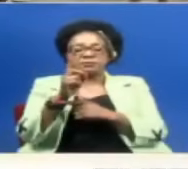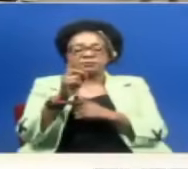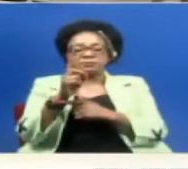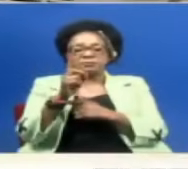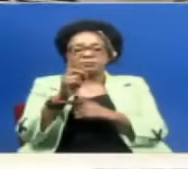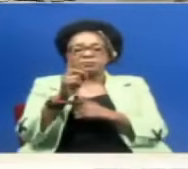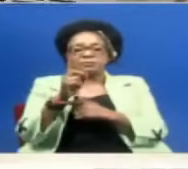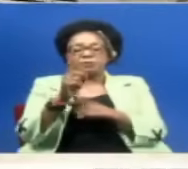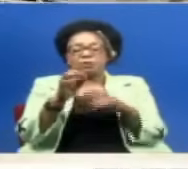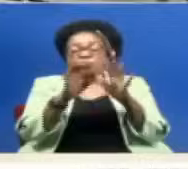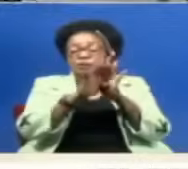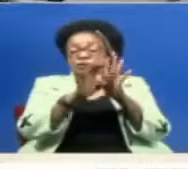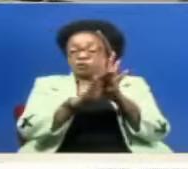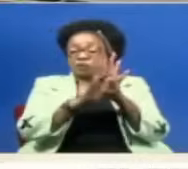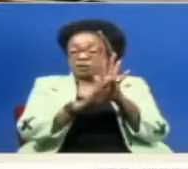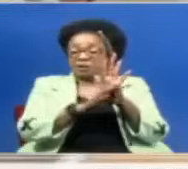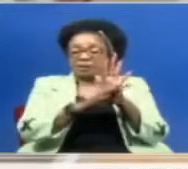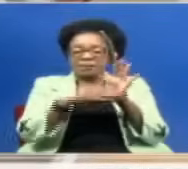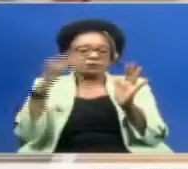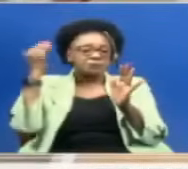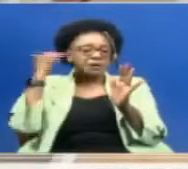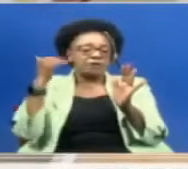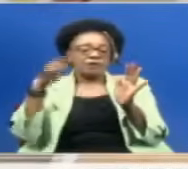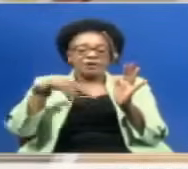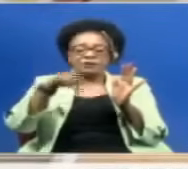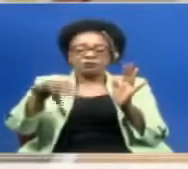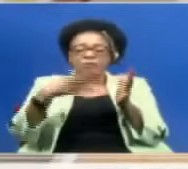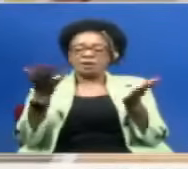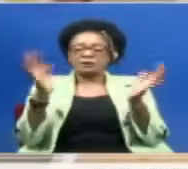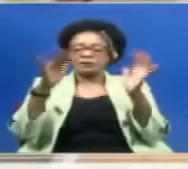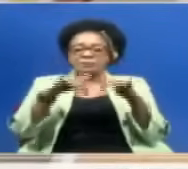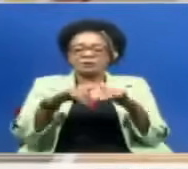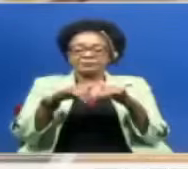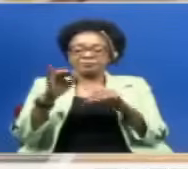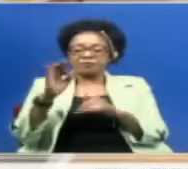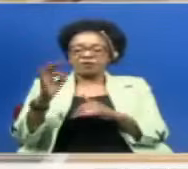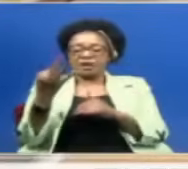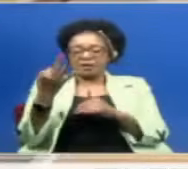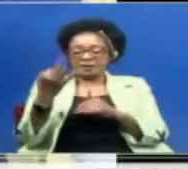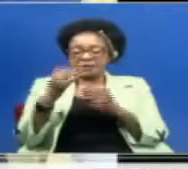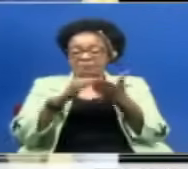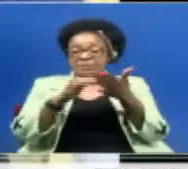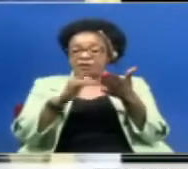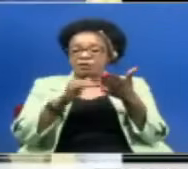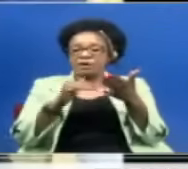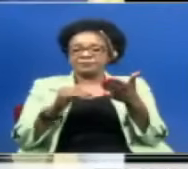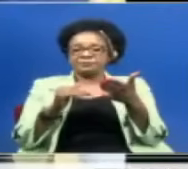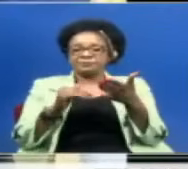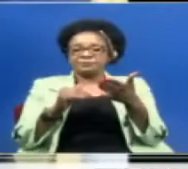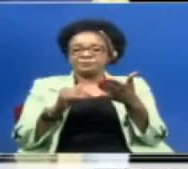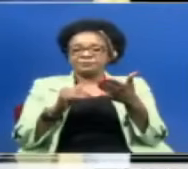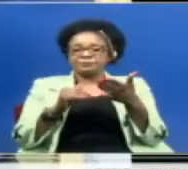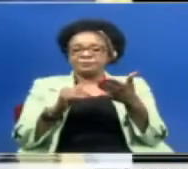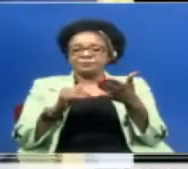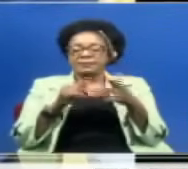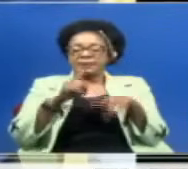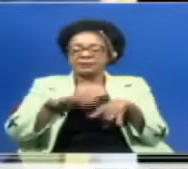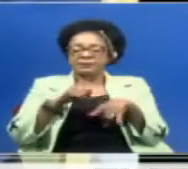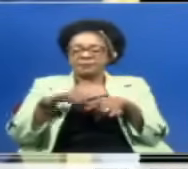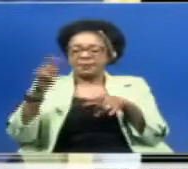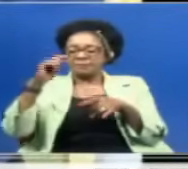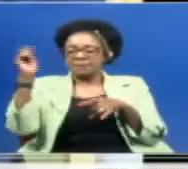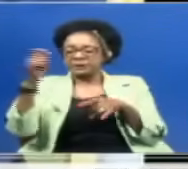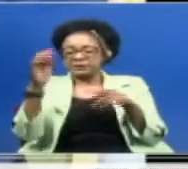Constitutionally, the Speaker of the National Assembly is third in the pecking order. The absence of the president and his